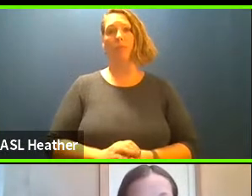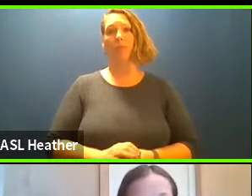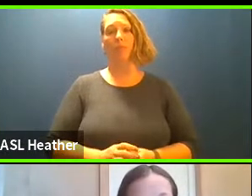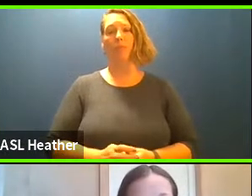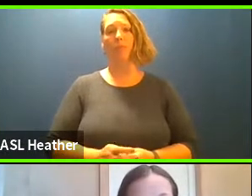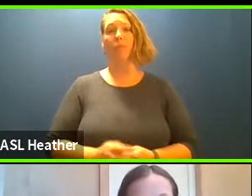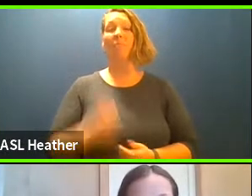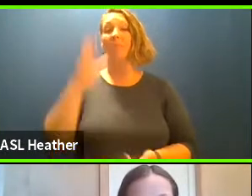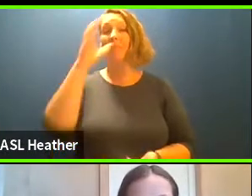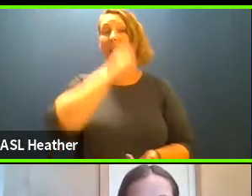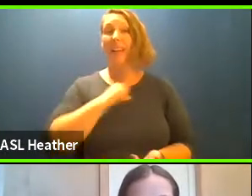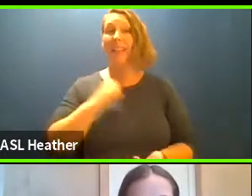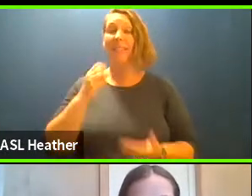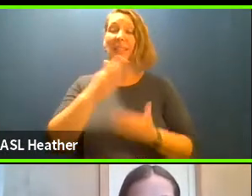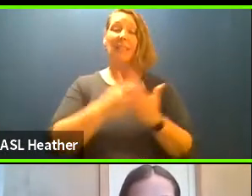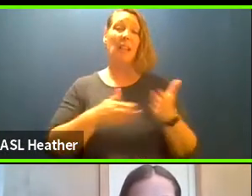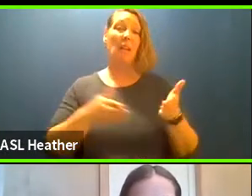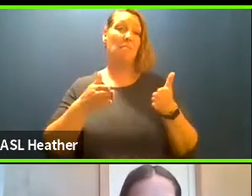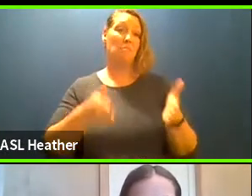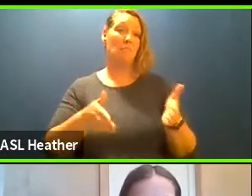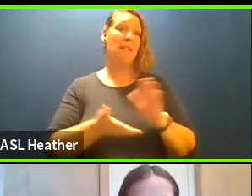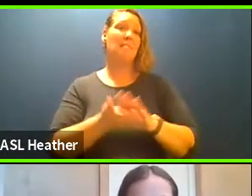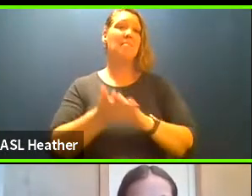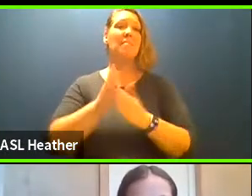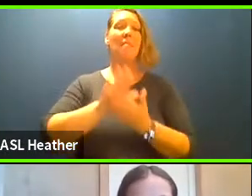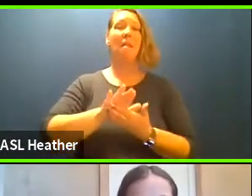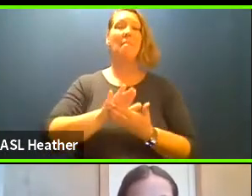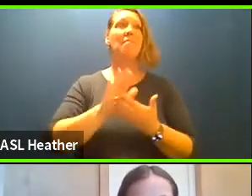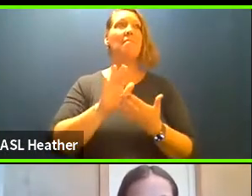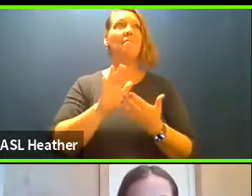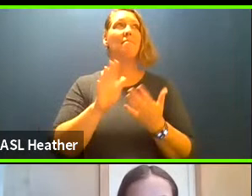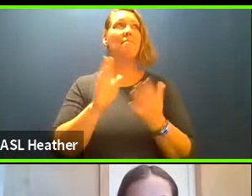And so I guess in some ways it becomes what